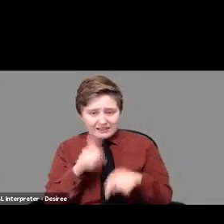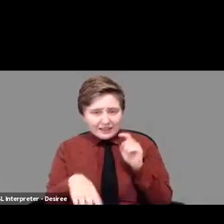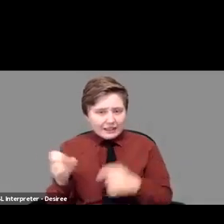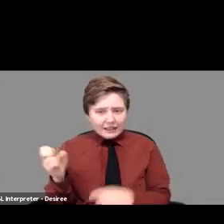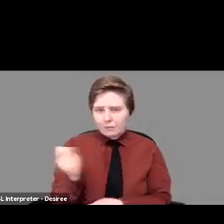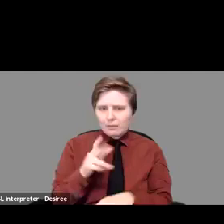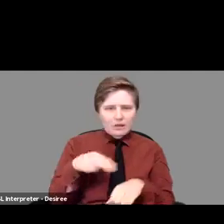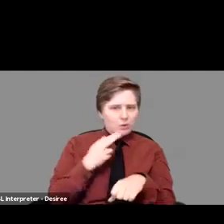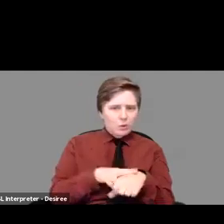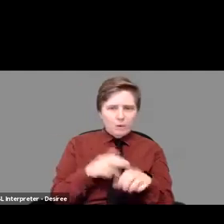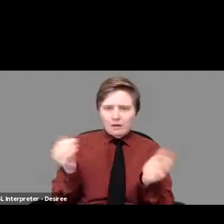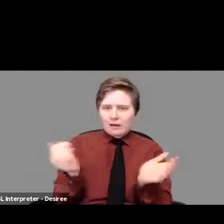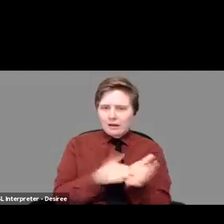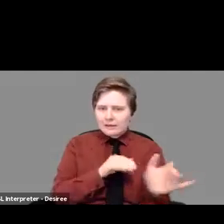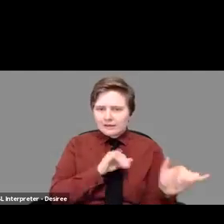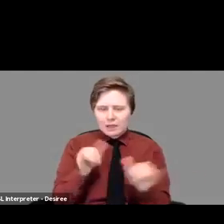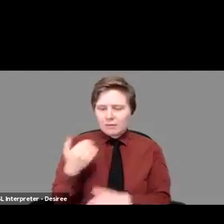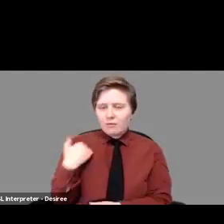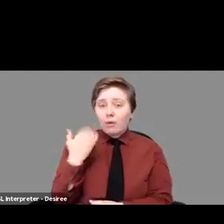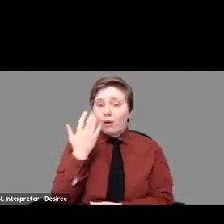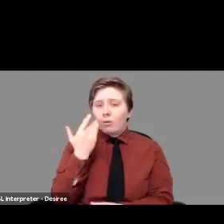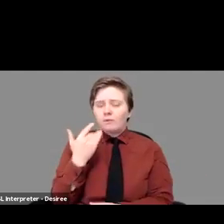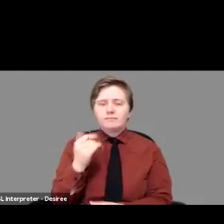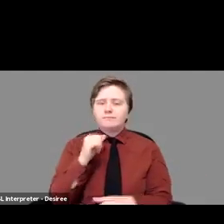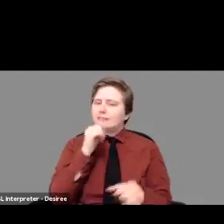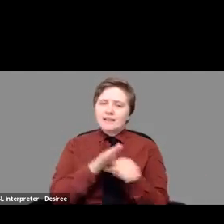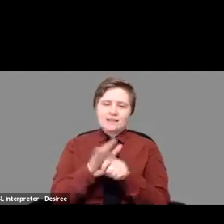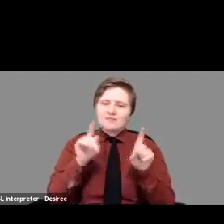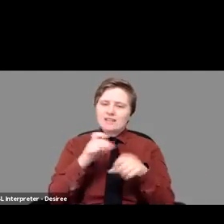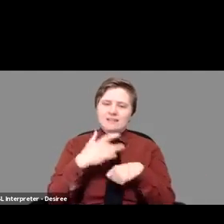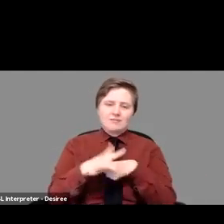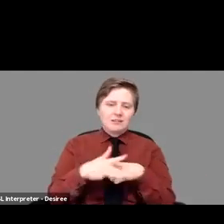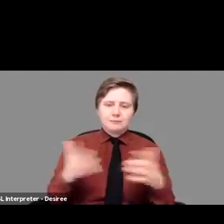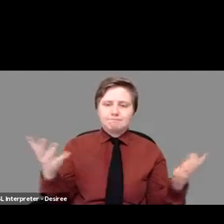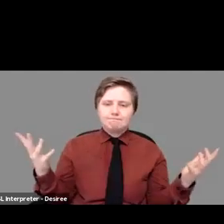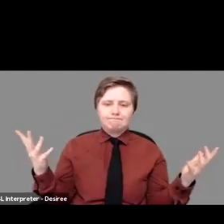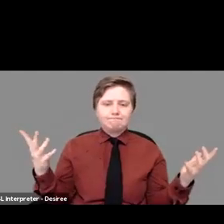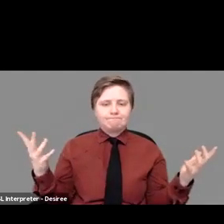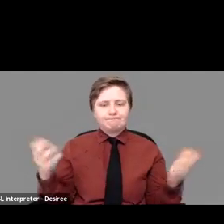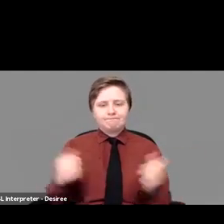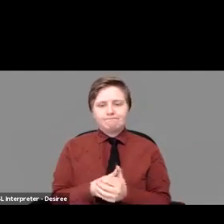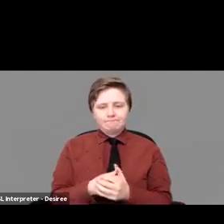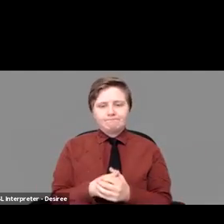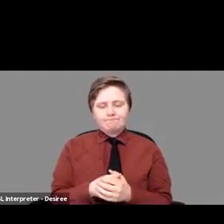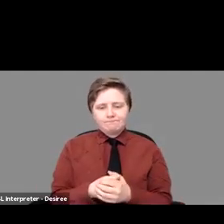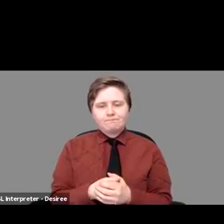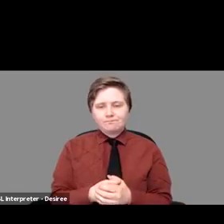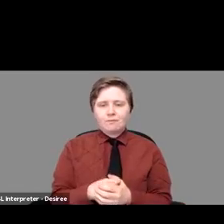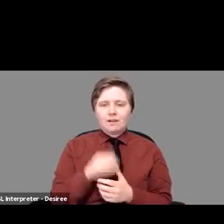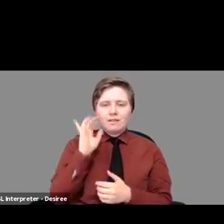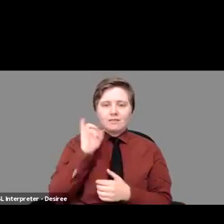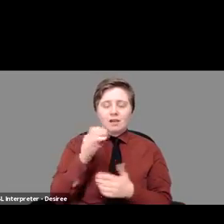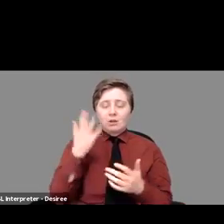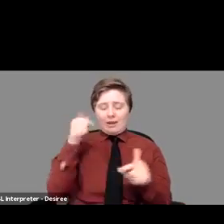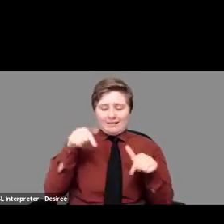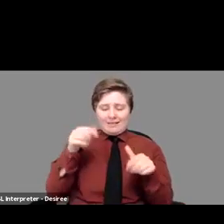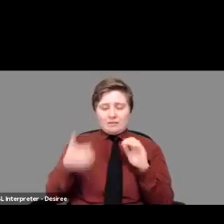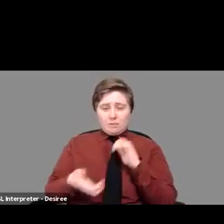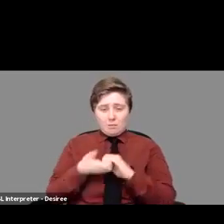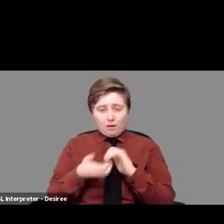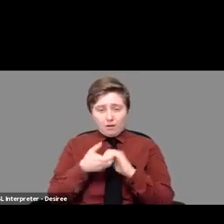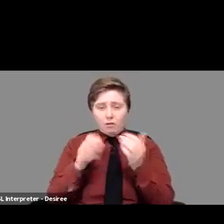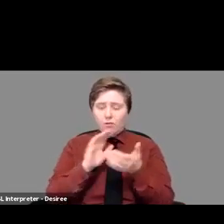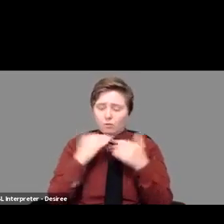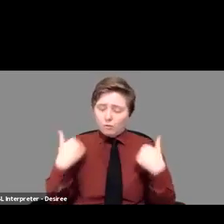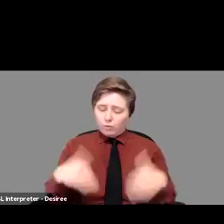to normal the way we all want to is because there's not enough testing. And that is what makes this partnership so important.